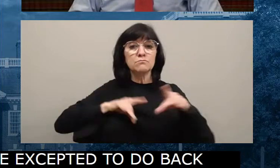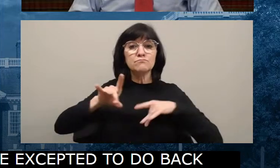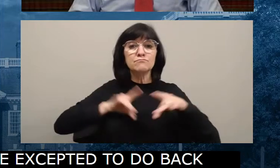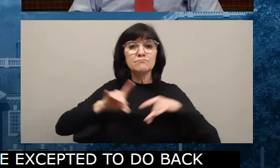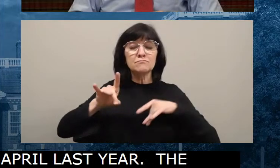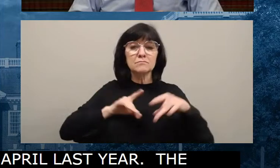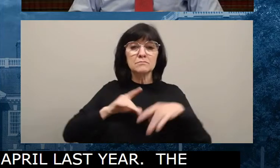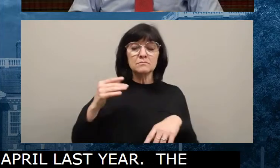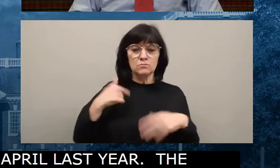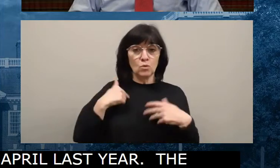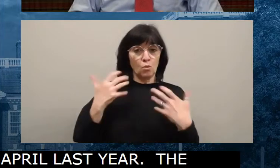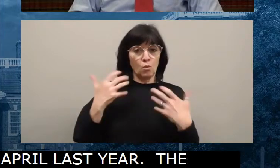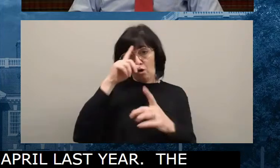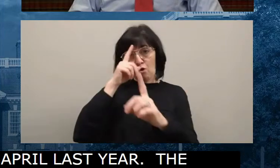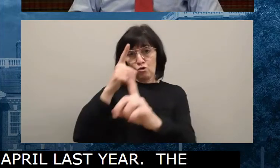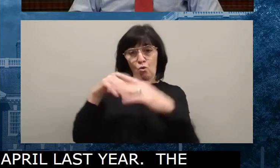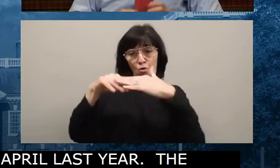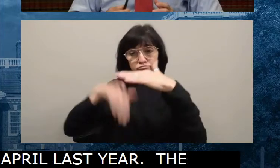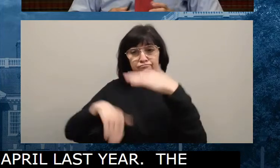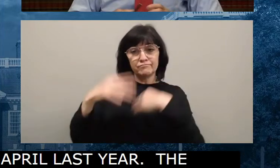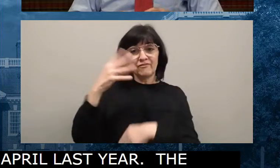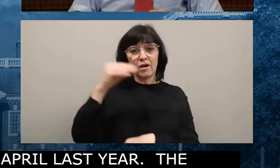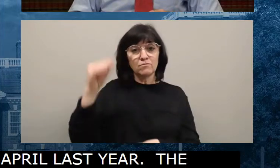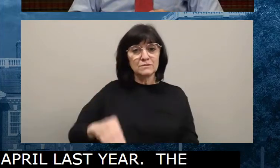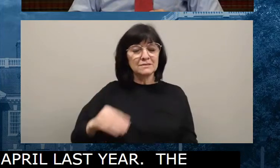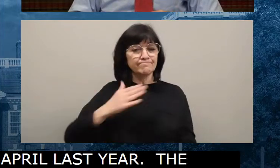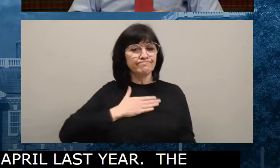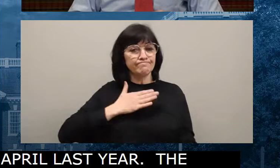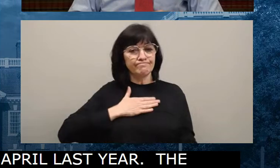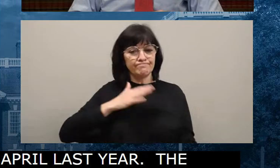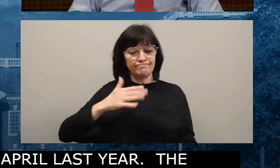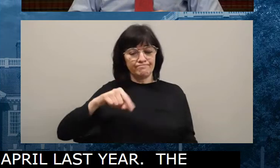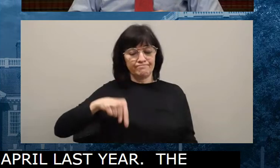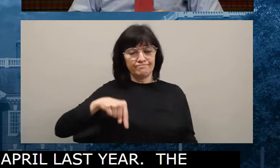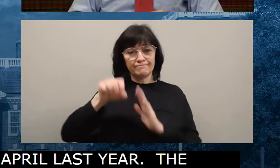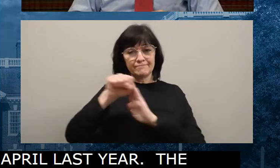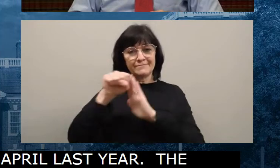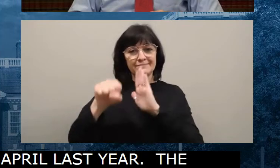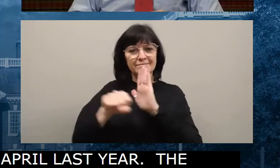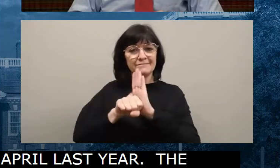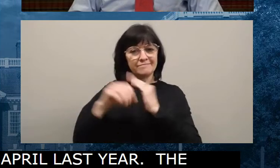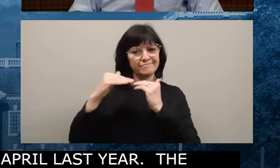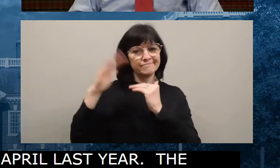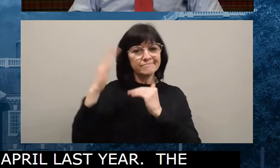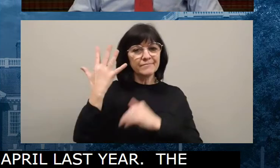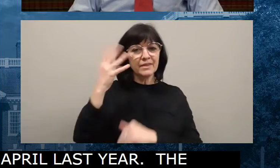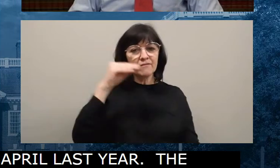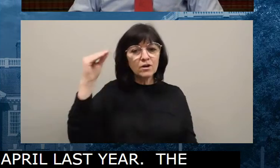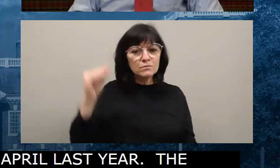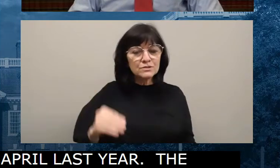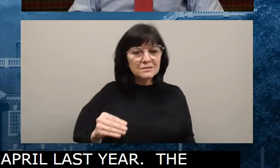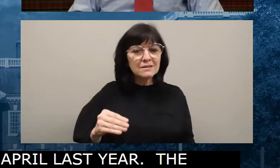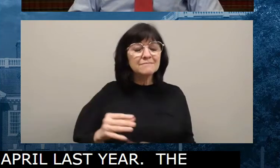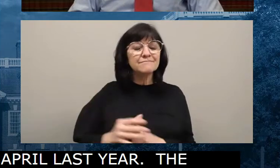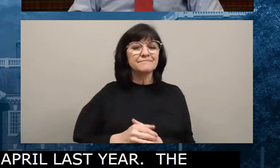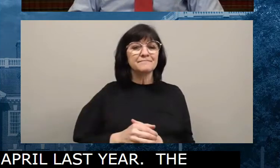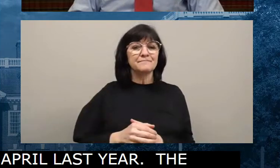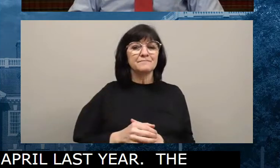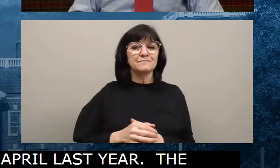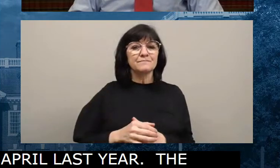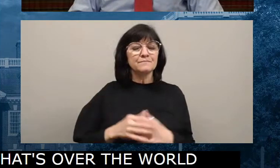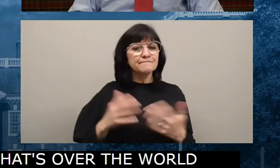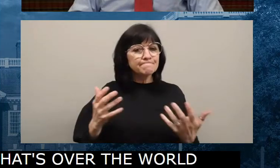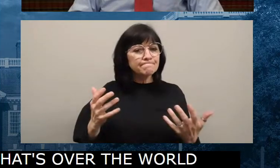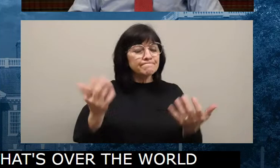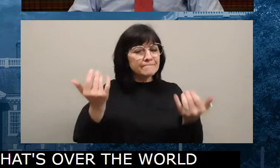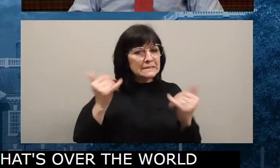Health Organization target, so that's concerning. Again, still fairly high number of tests being administered across the state, but not as